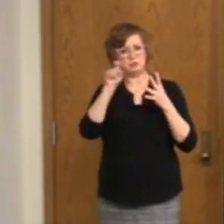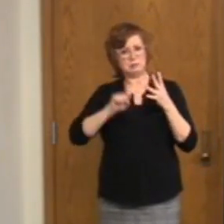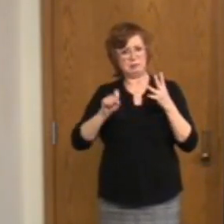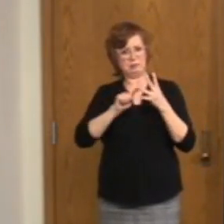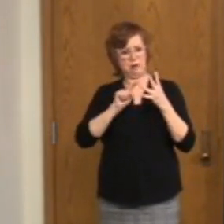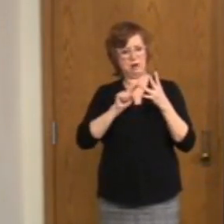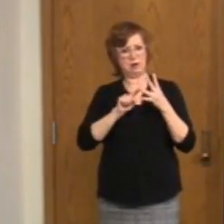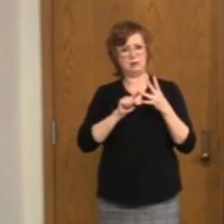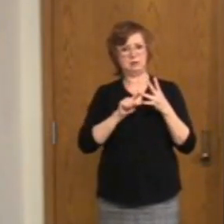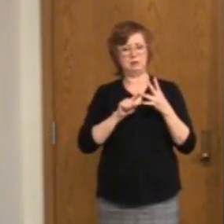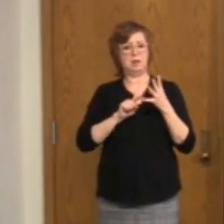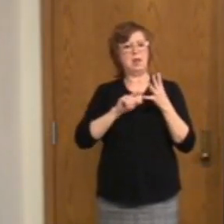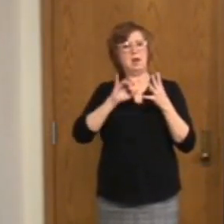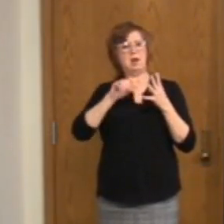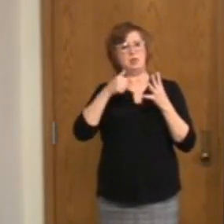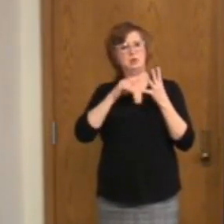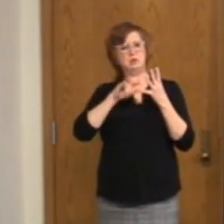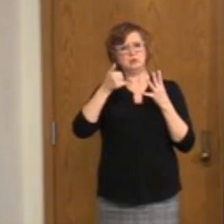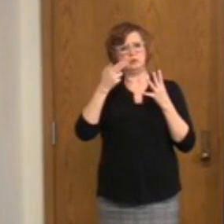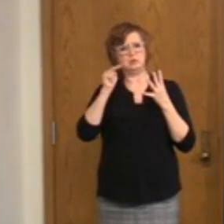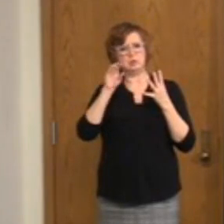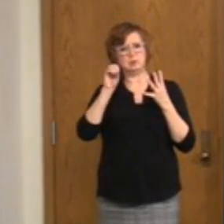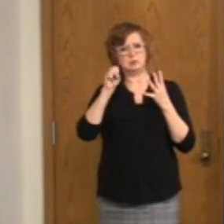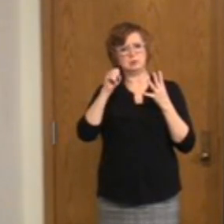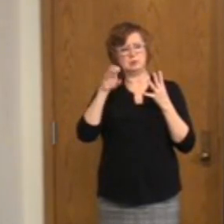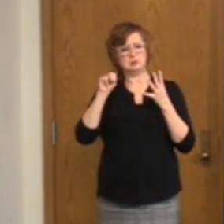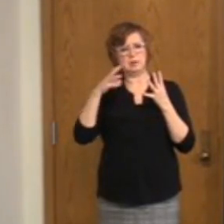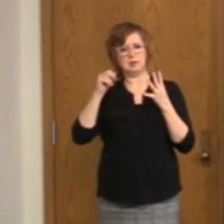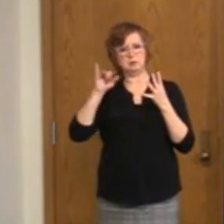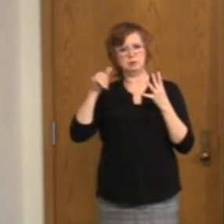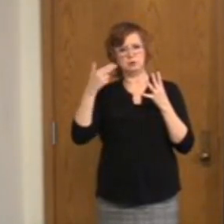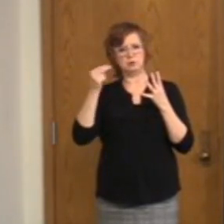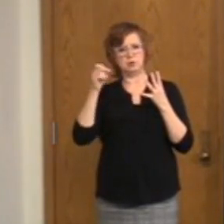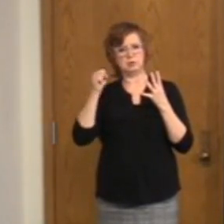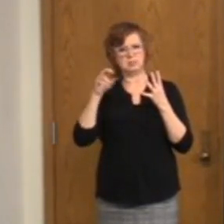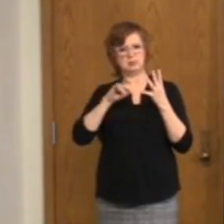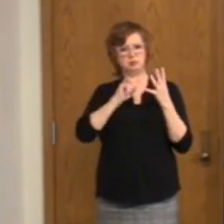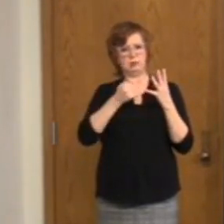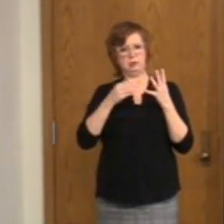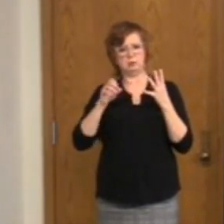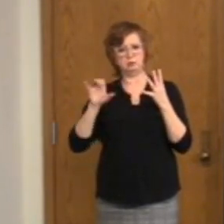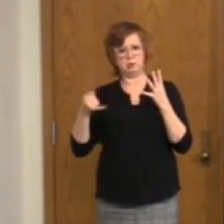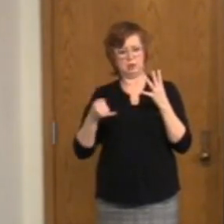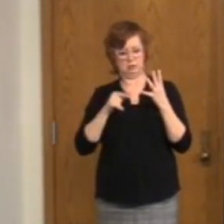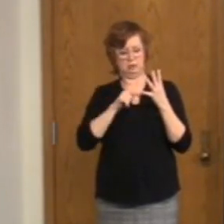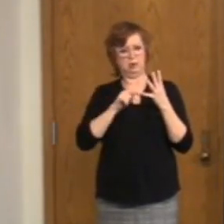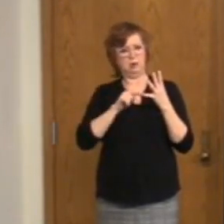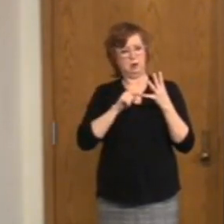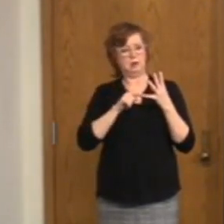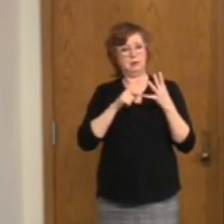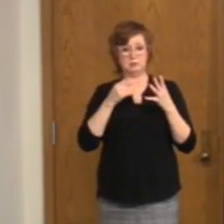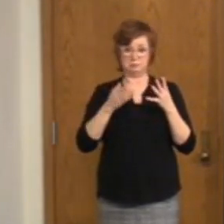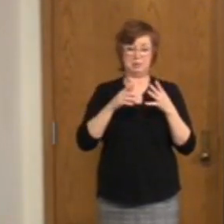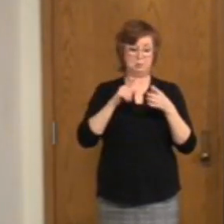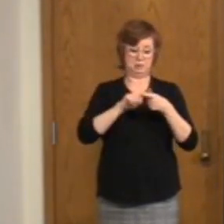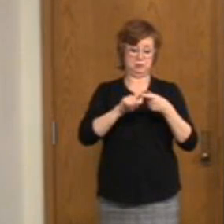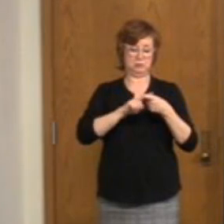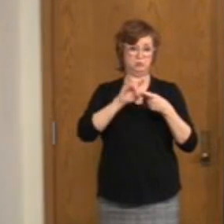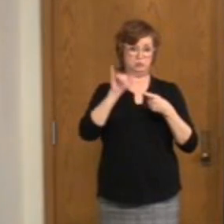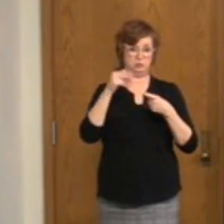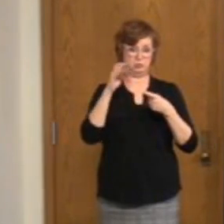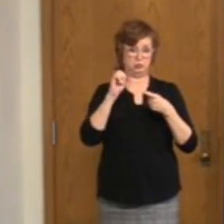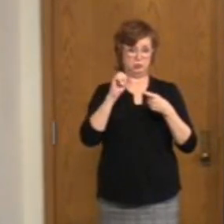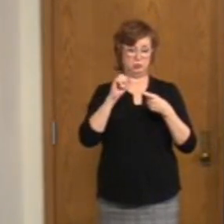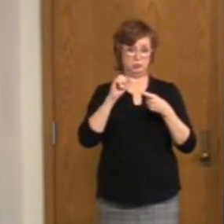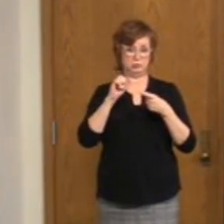at something in early June where we could have everyone in the province provided with the opportunity to receive their first dose of